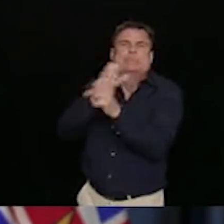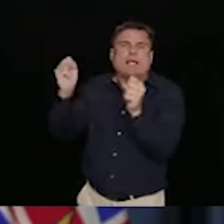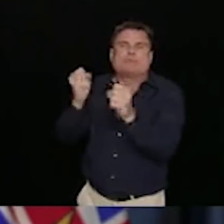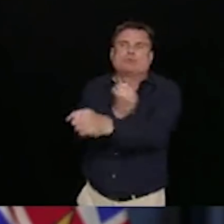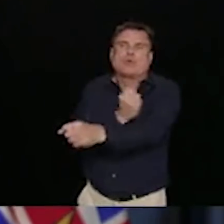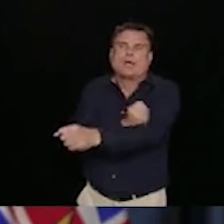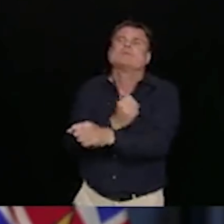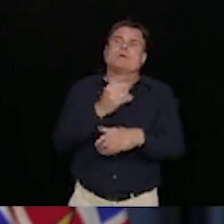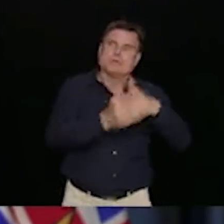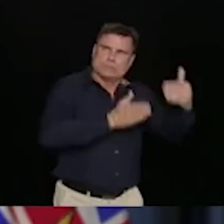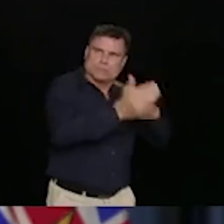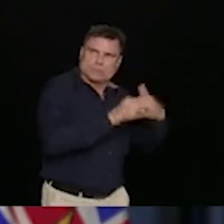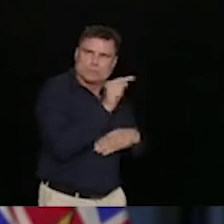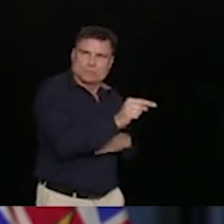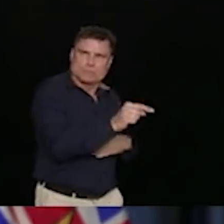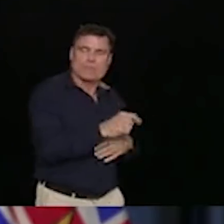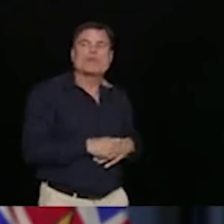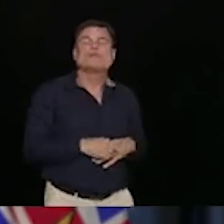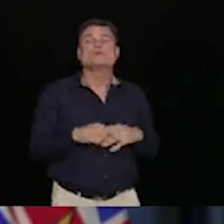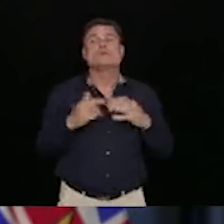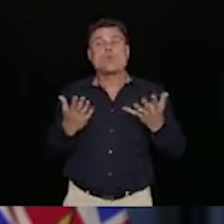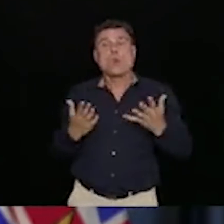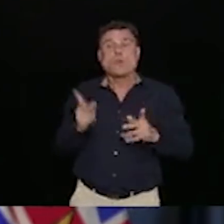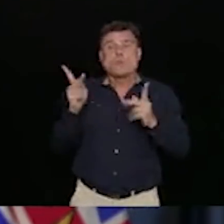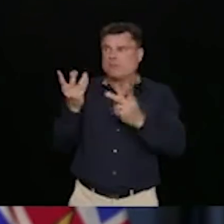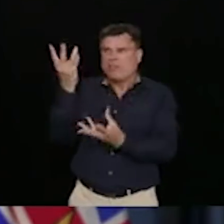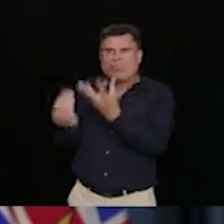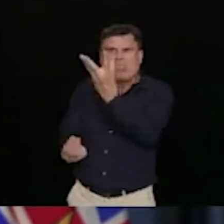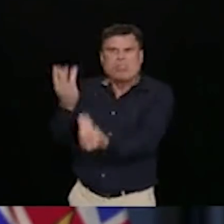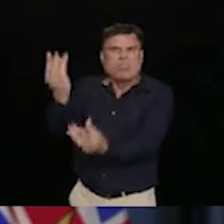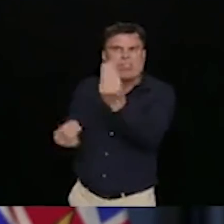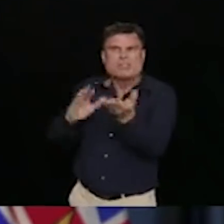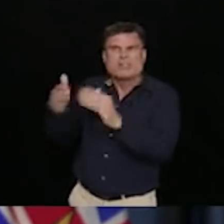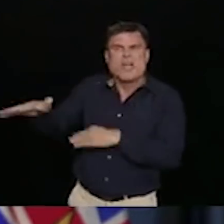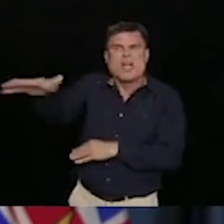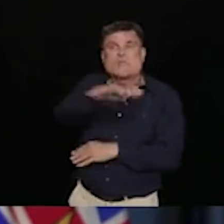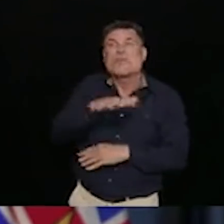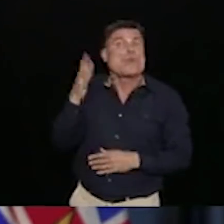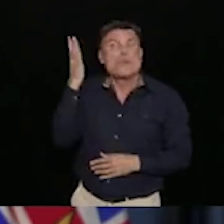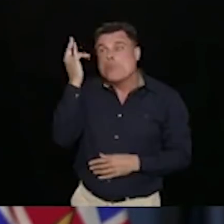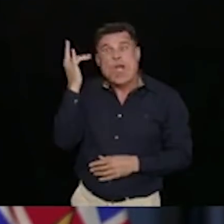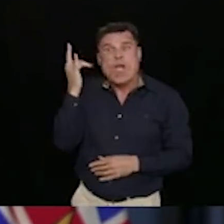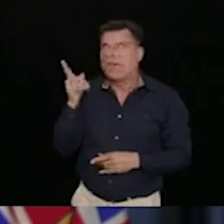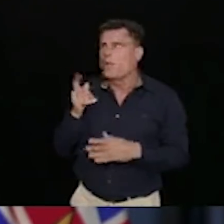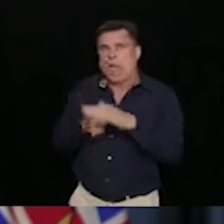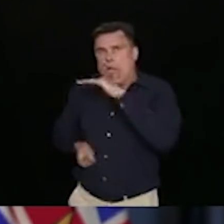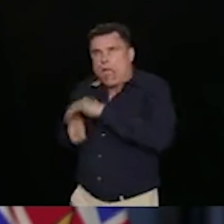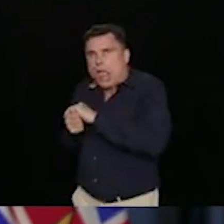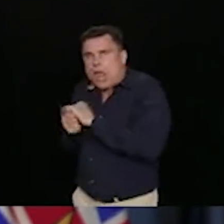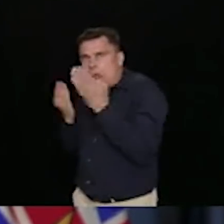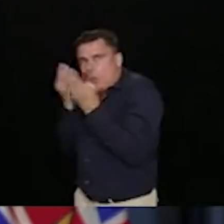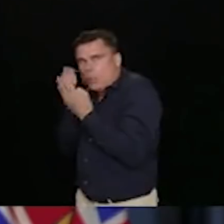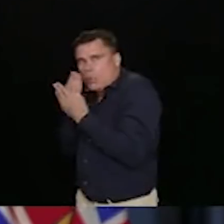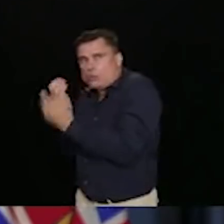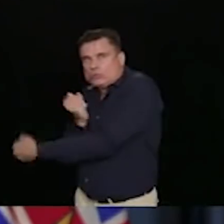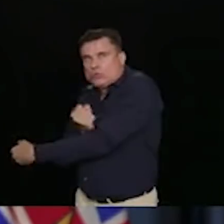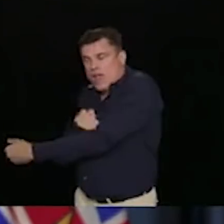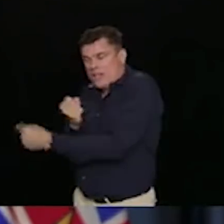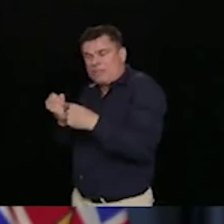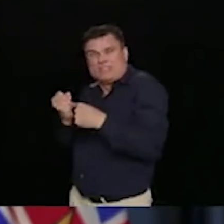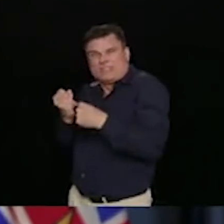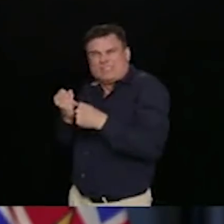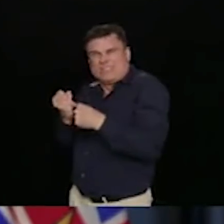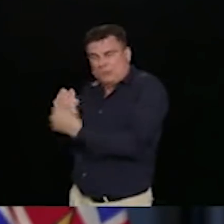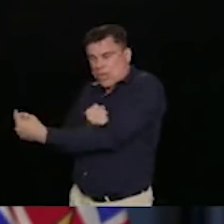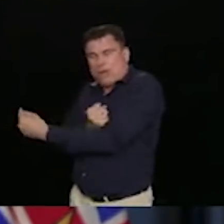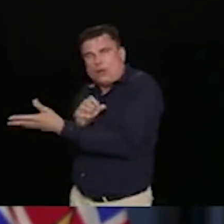because they're being exposed to poisons that are being pushed by a criminal element. I don't want people to step away from this and